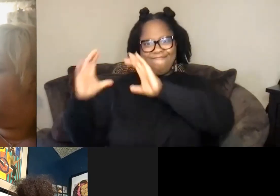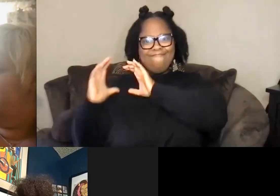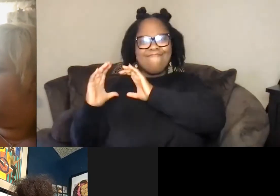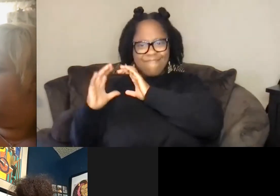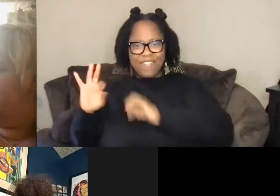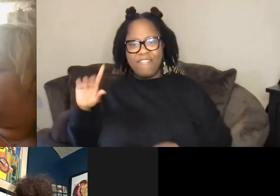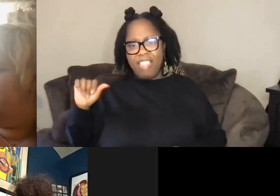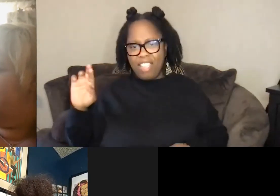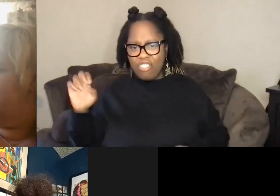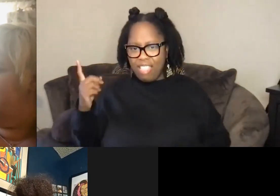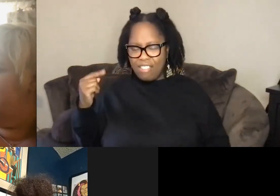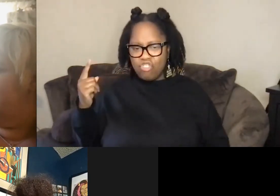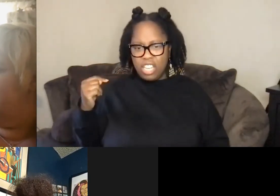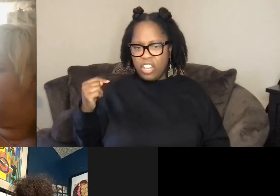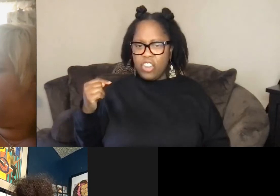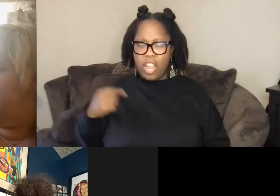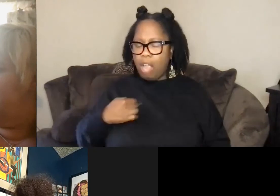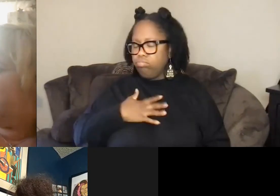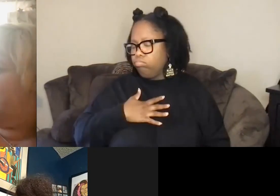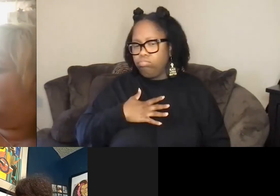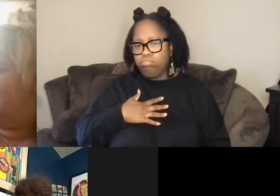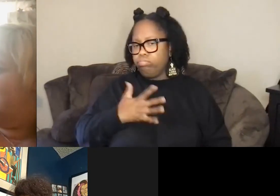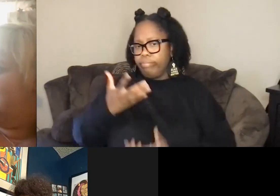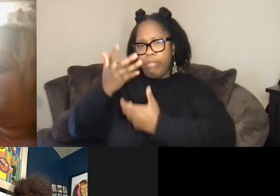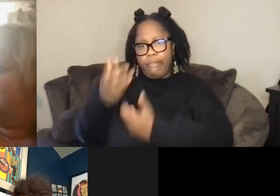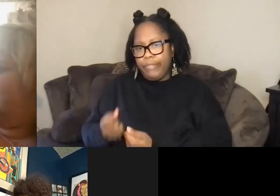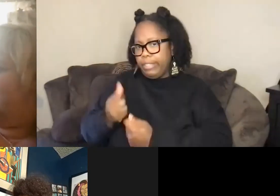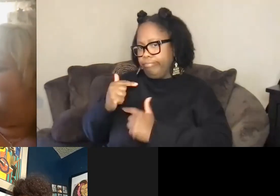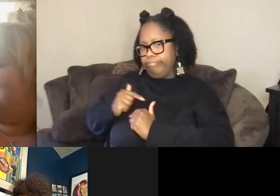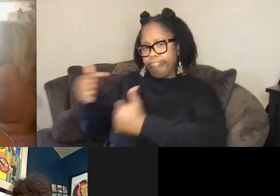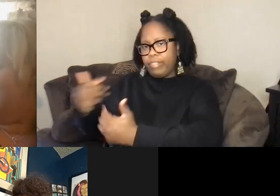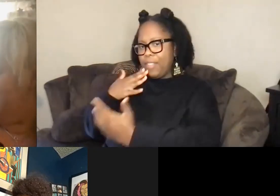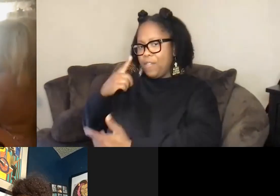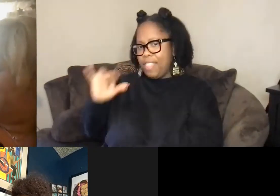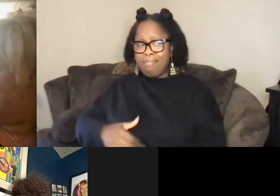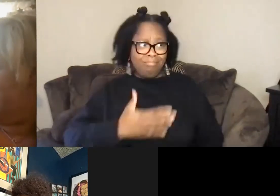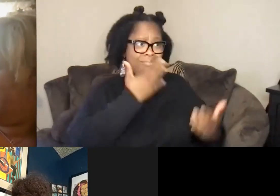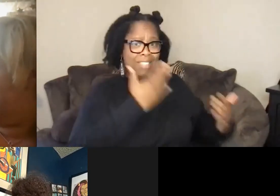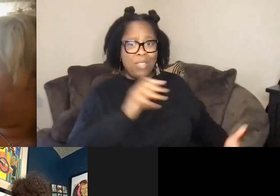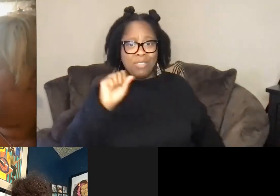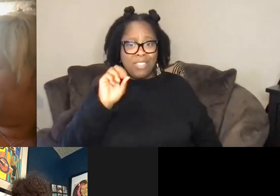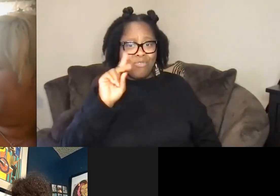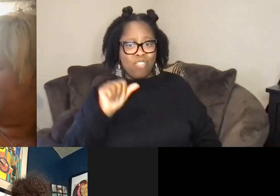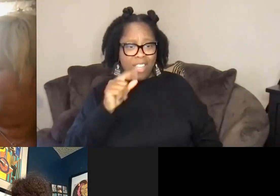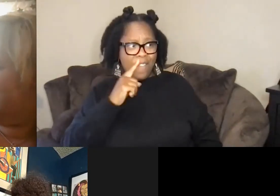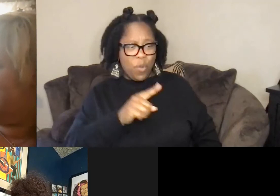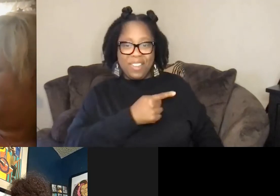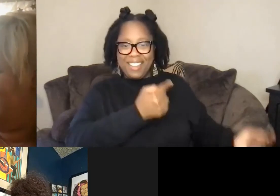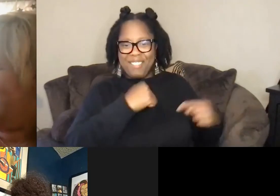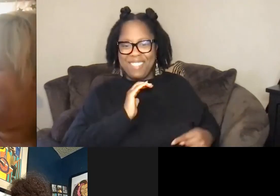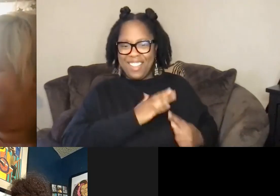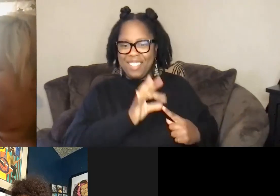And I just couldn't feel more confident. So I thank you for that. And thank you, Sandra, for being here as our special